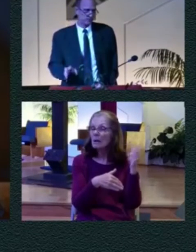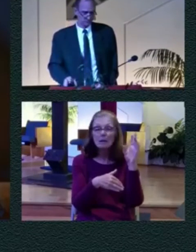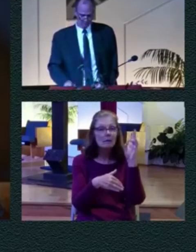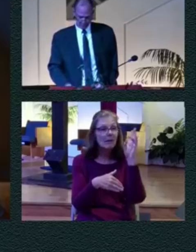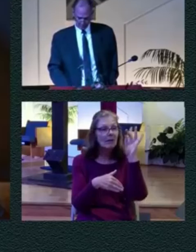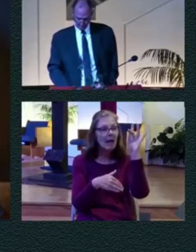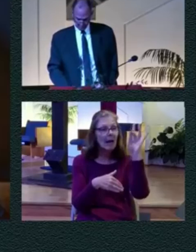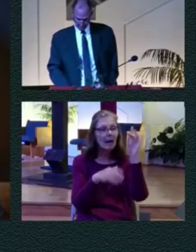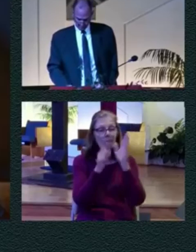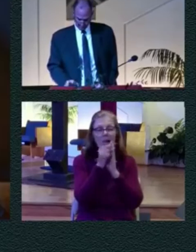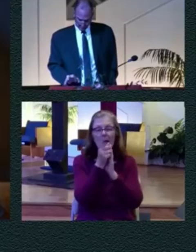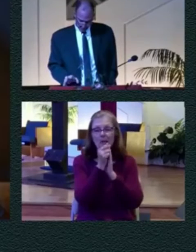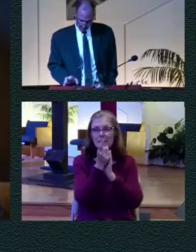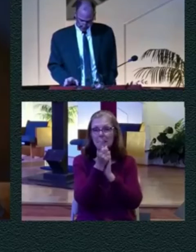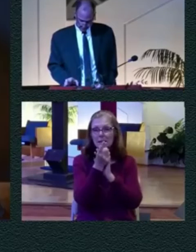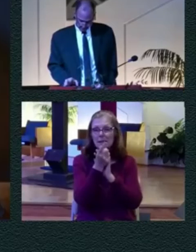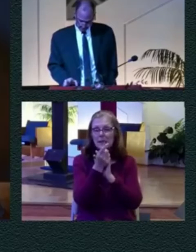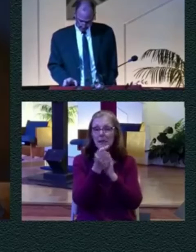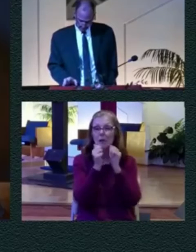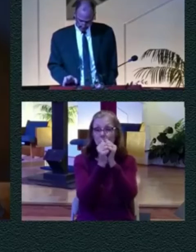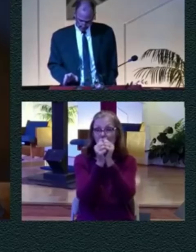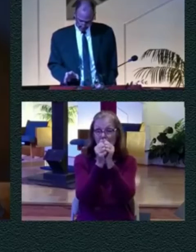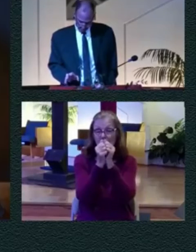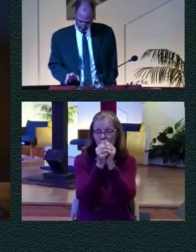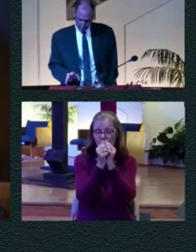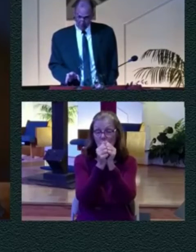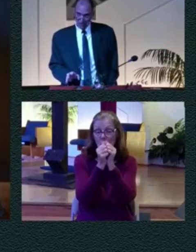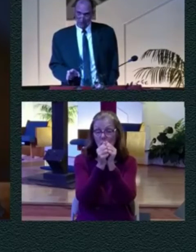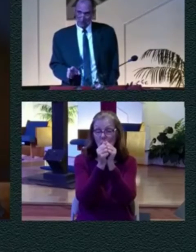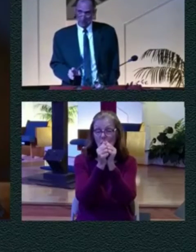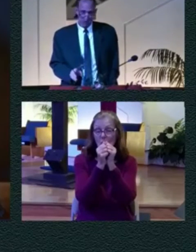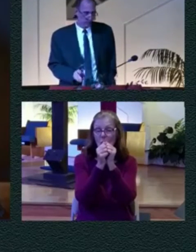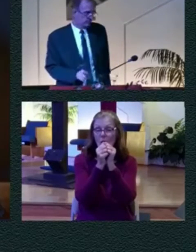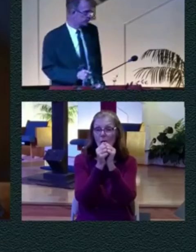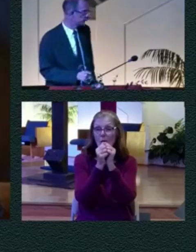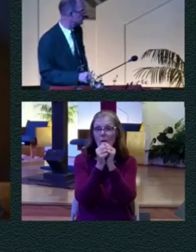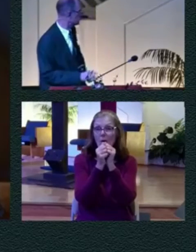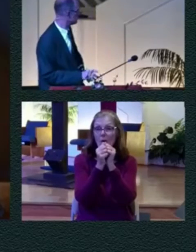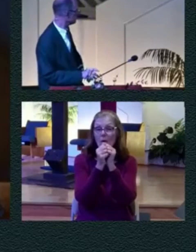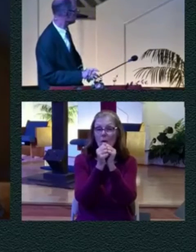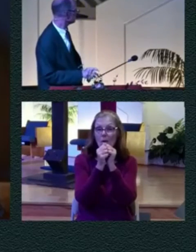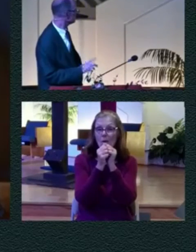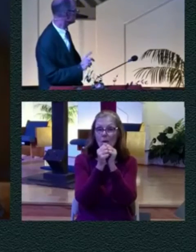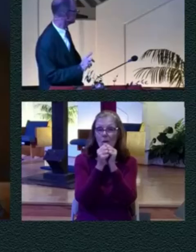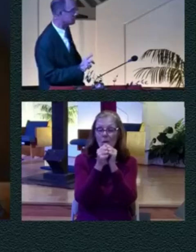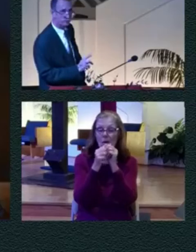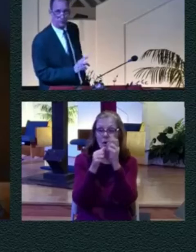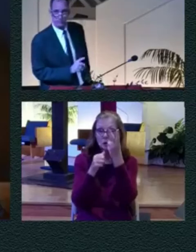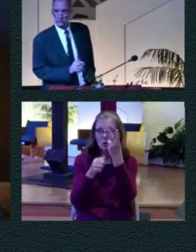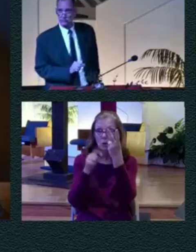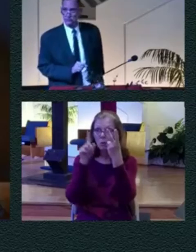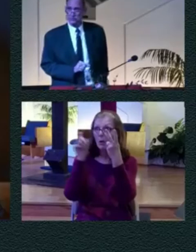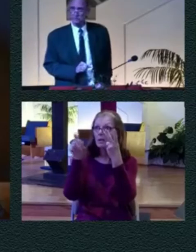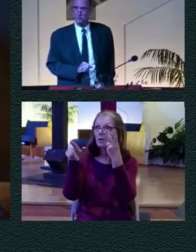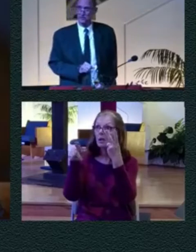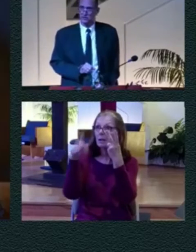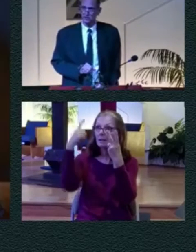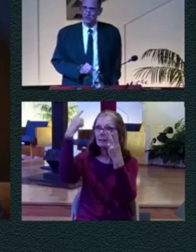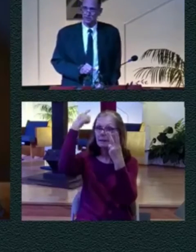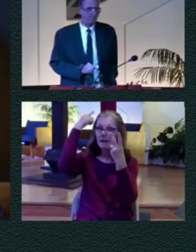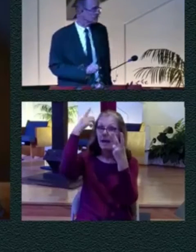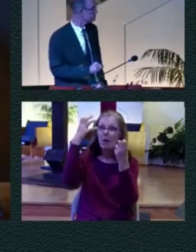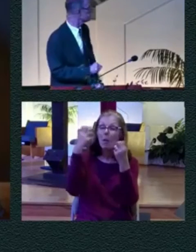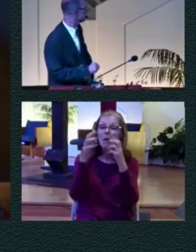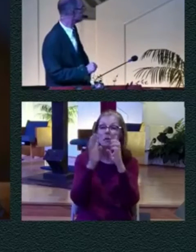minutes together talking about the following two questions. Can you put those up on the screen for me,